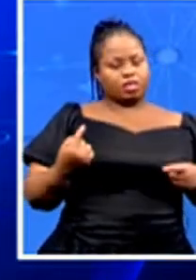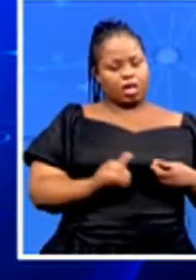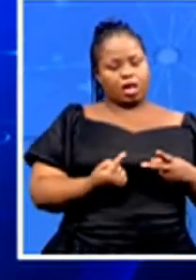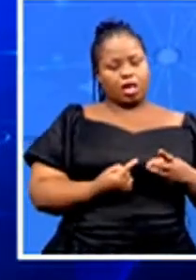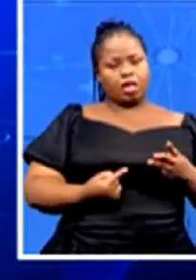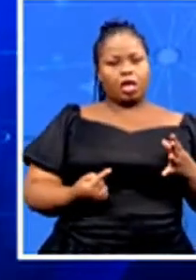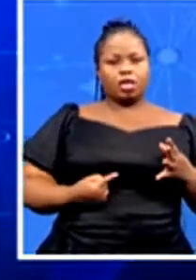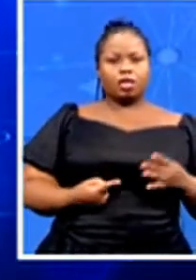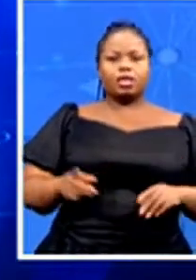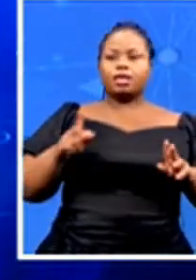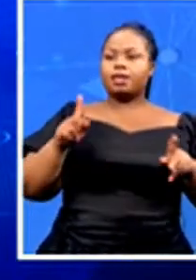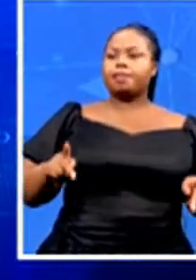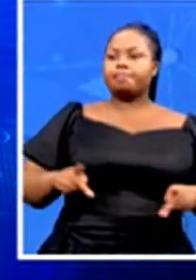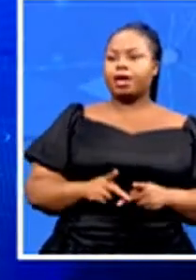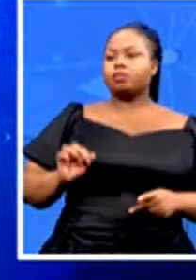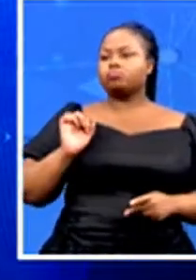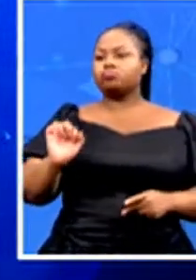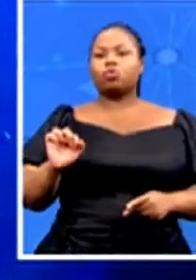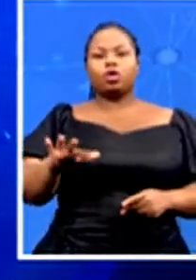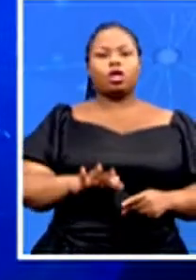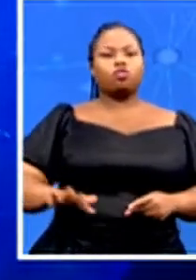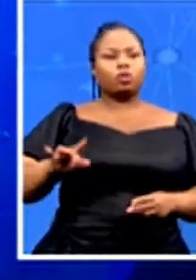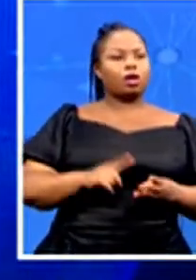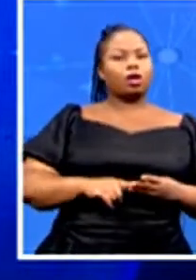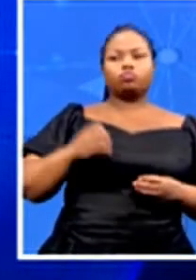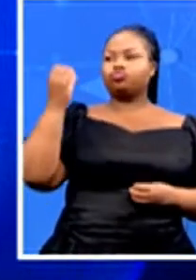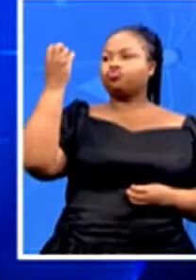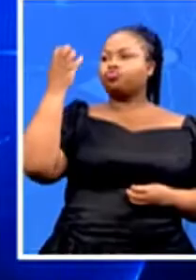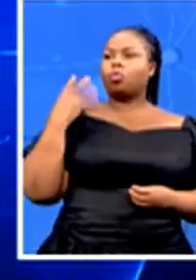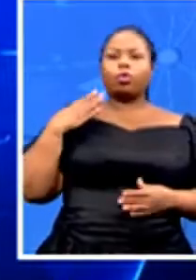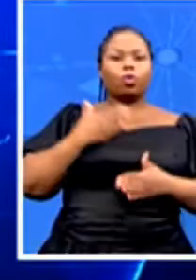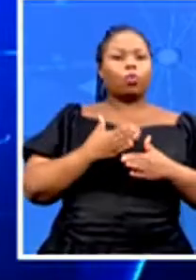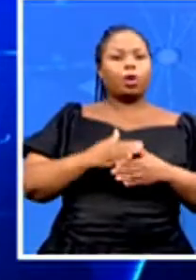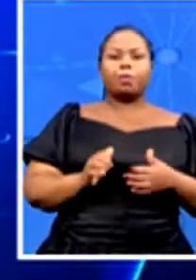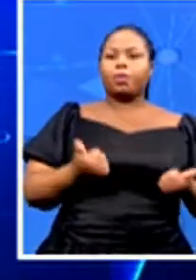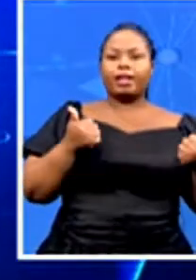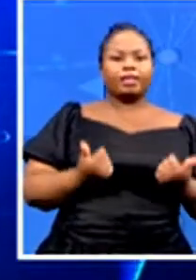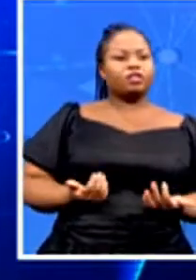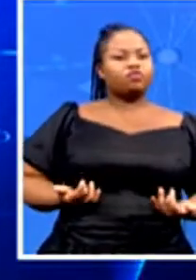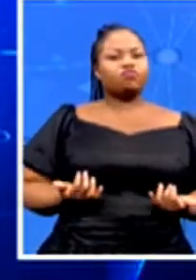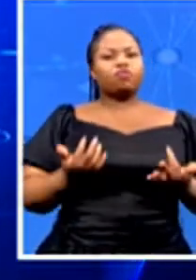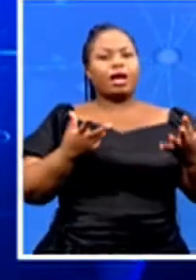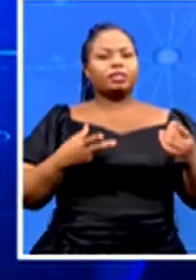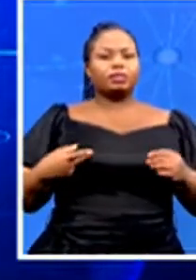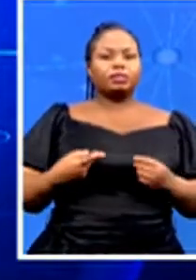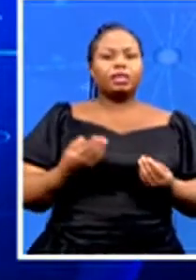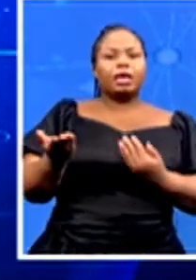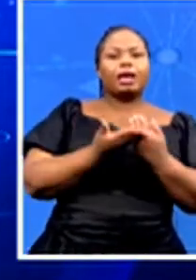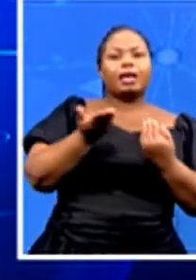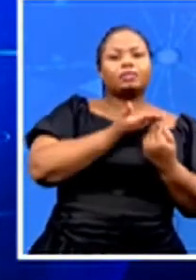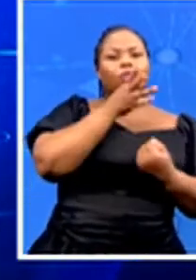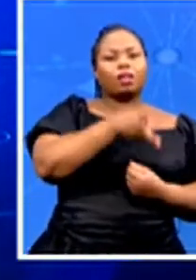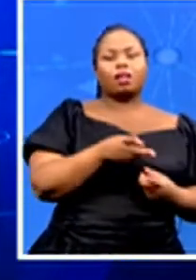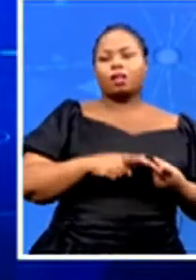sure that the traffic lights work. I will make sure that the grass is cut. I'll make sure that there's water, there's sanitation, the proper